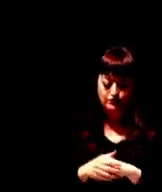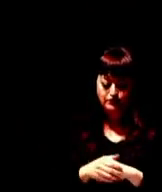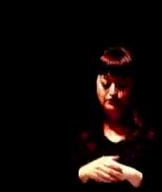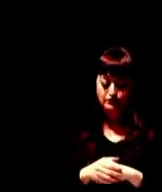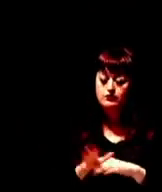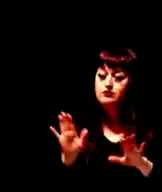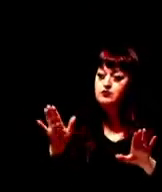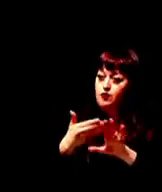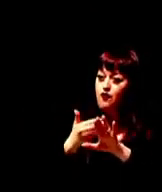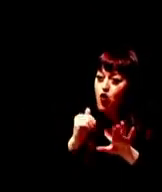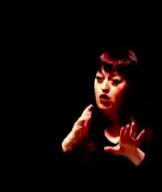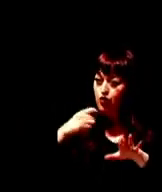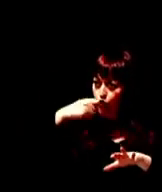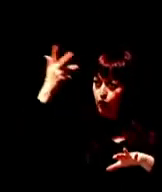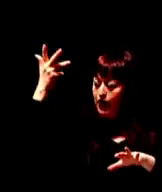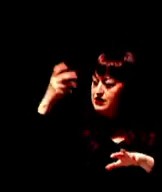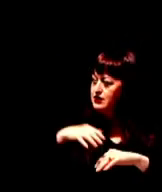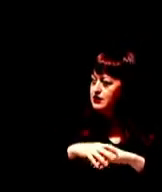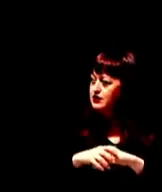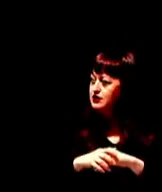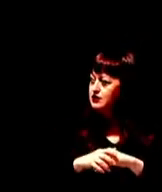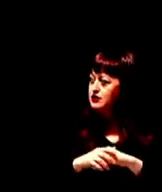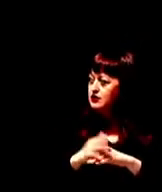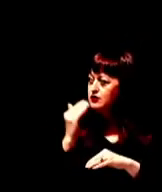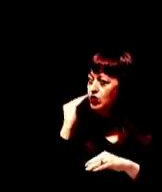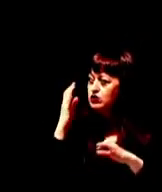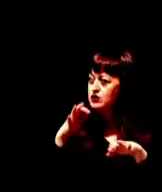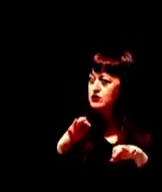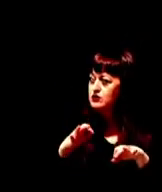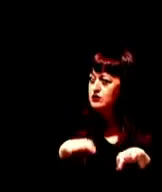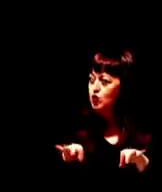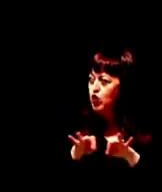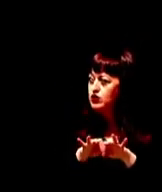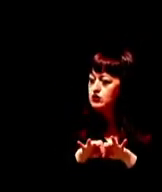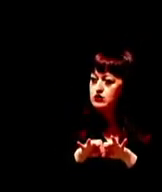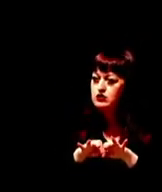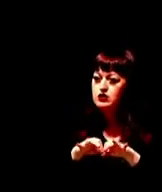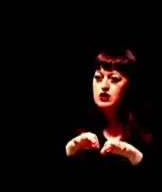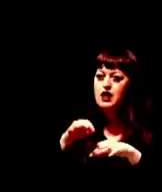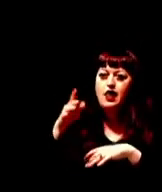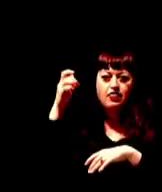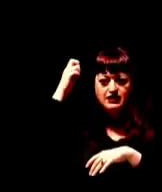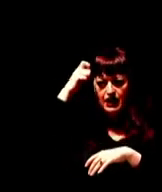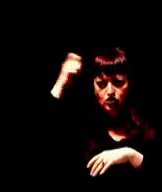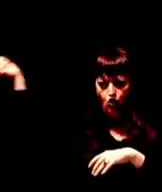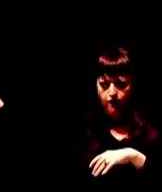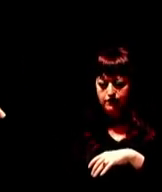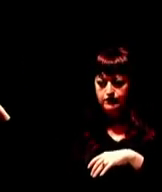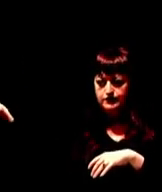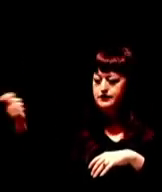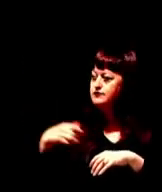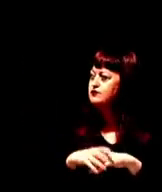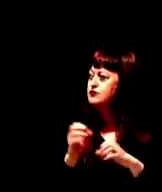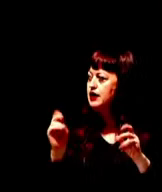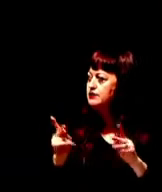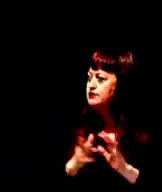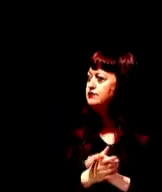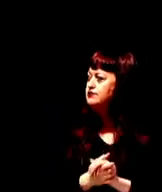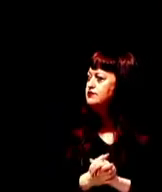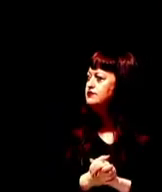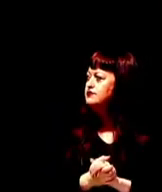And before we do this, I need you guys to know this is very important. I was told this by my mom. Take your tassels off. I do not need you guys losing your tassels, okay?